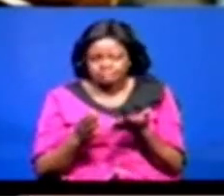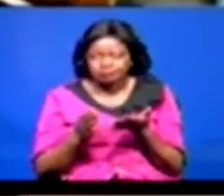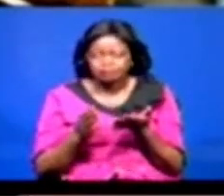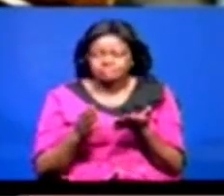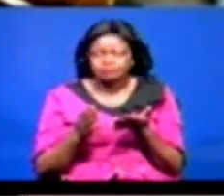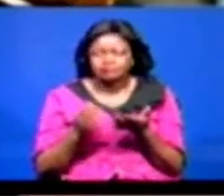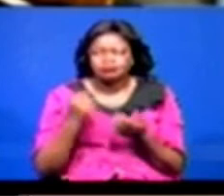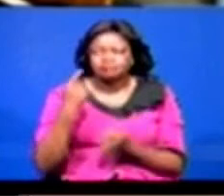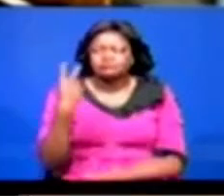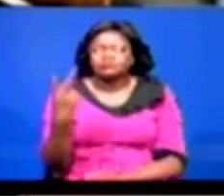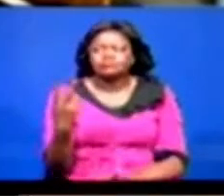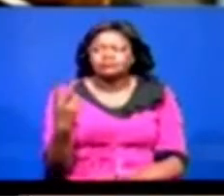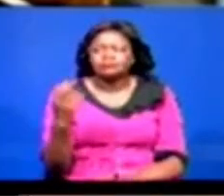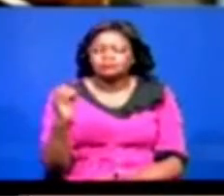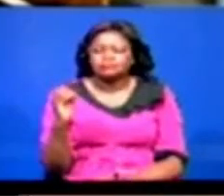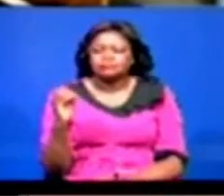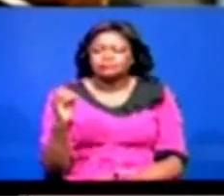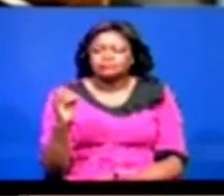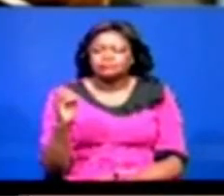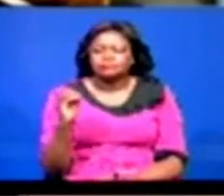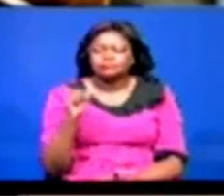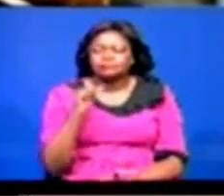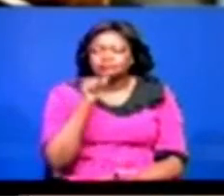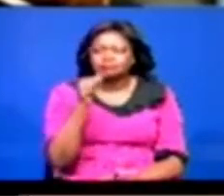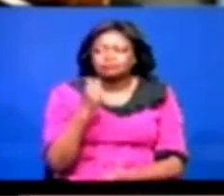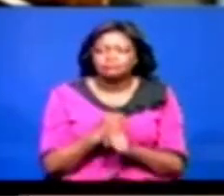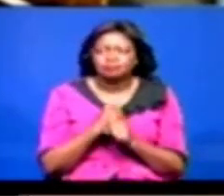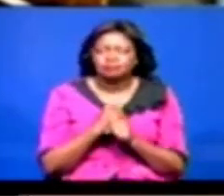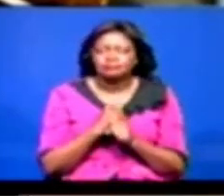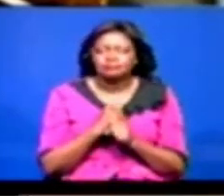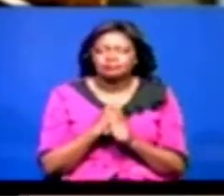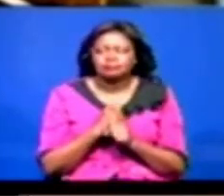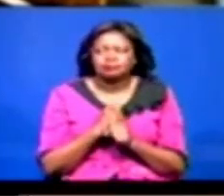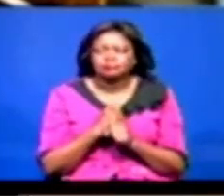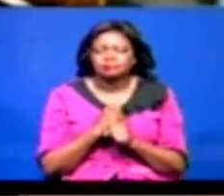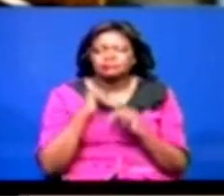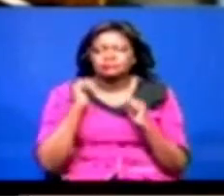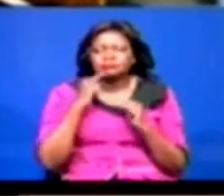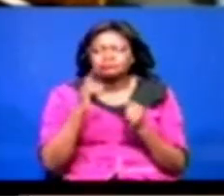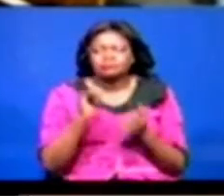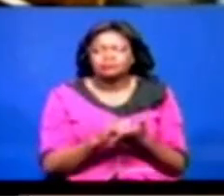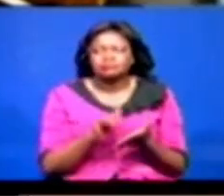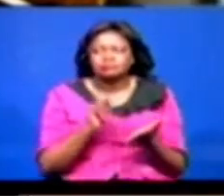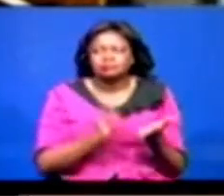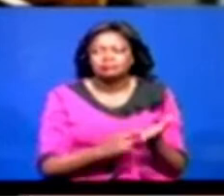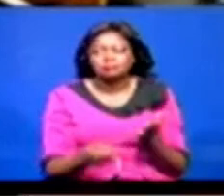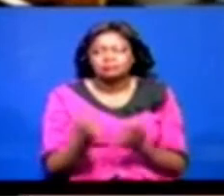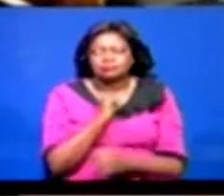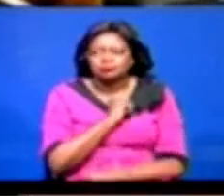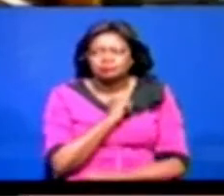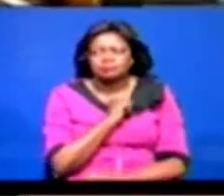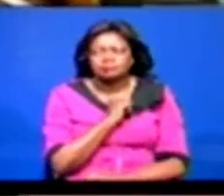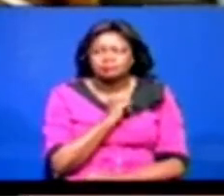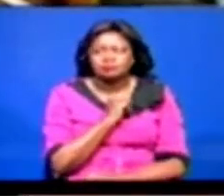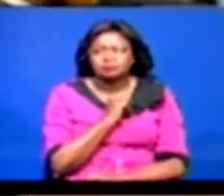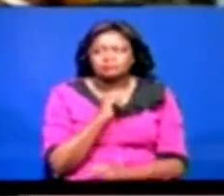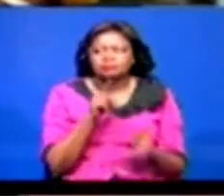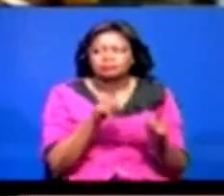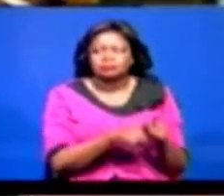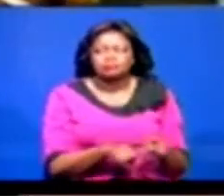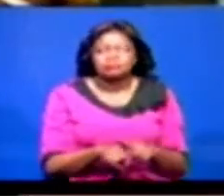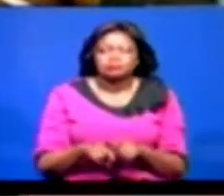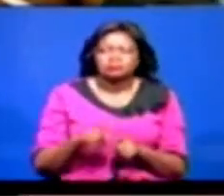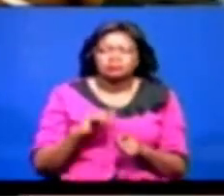only 200 do not work, would I say I've failed? Even in our